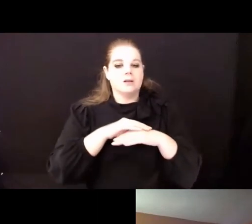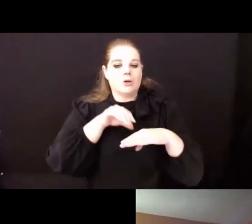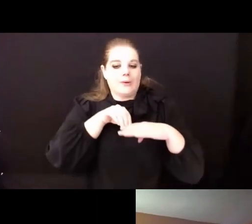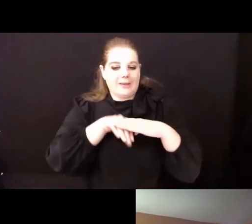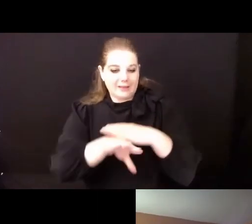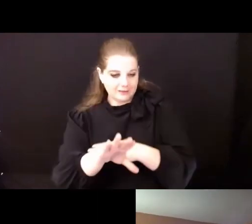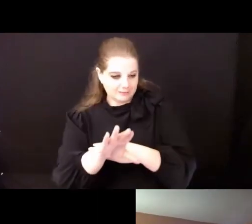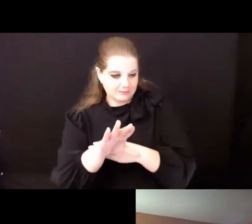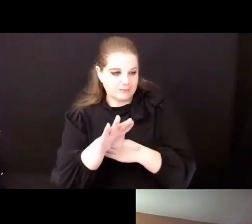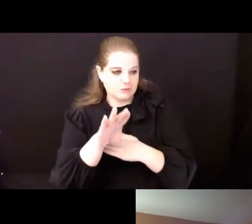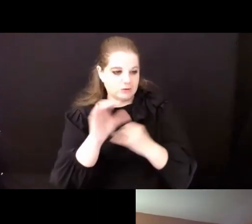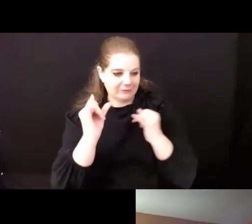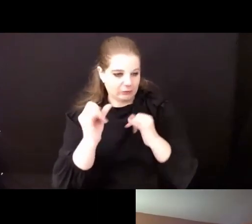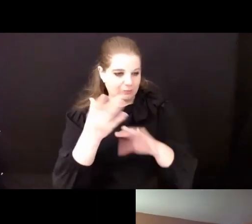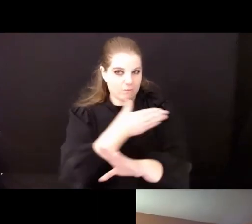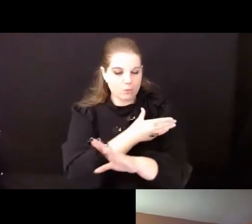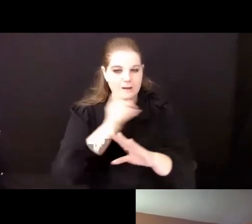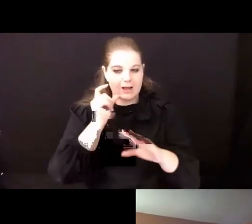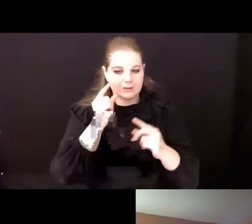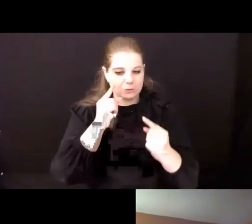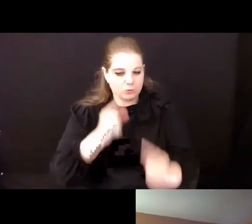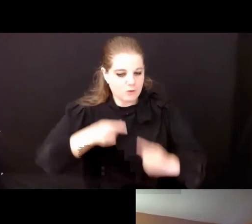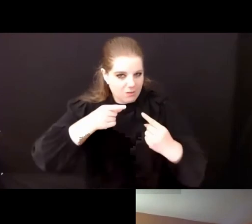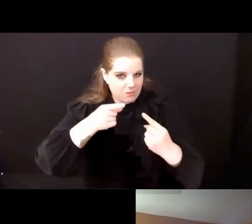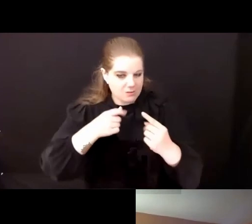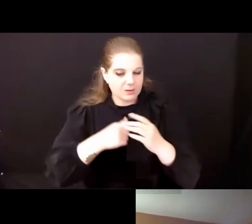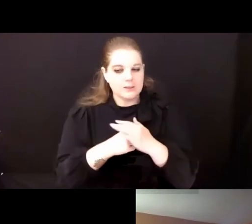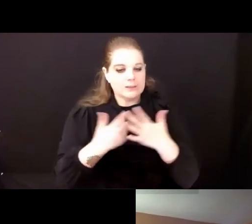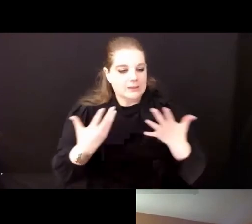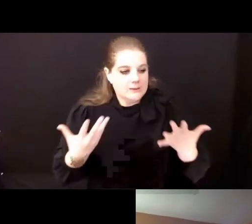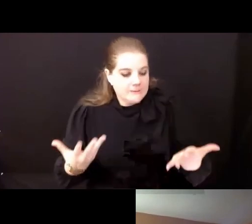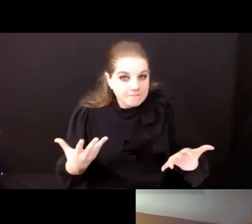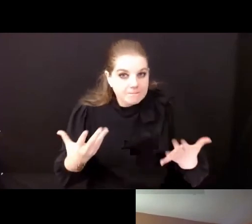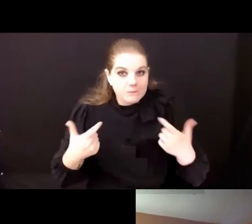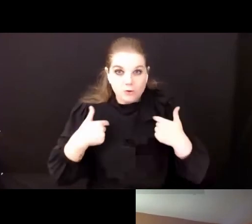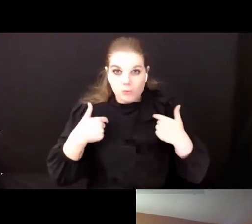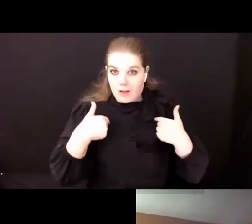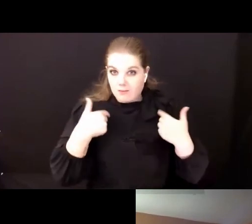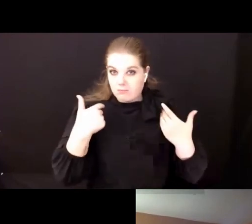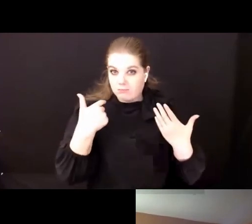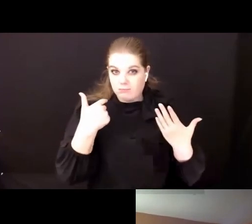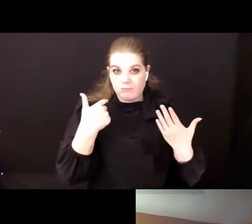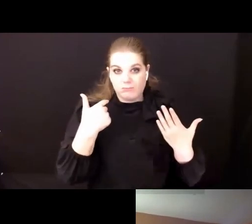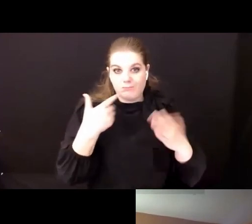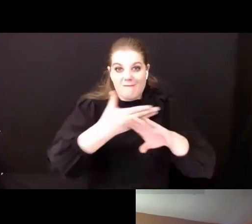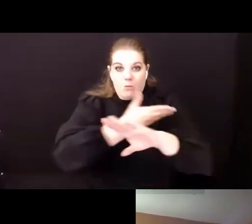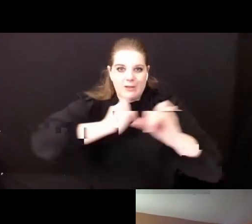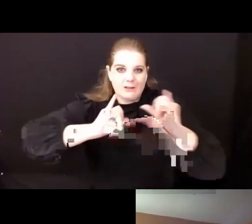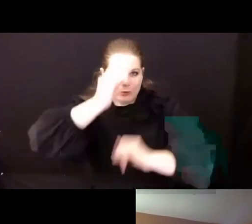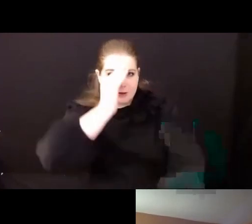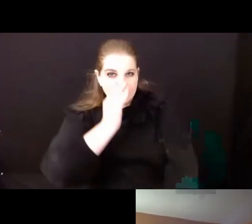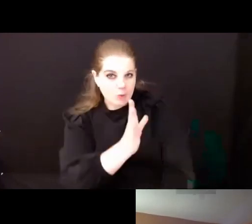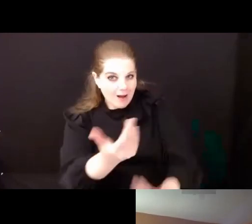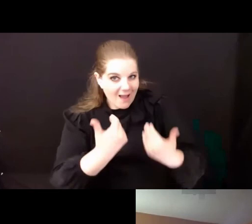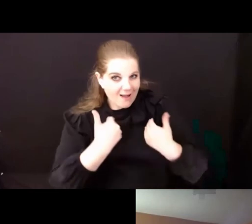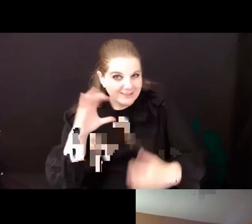of, do I disclose that I have CP in my